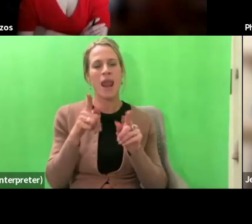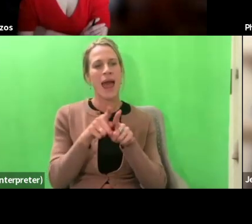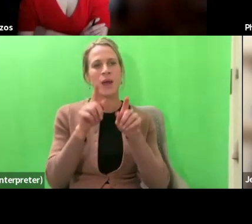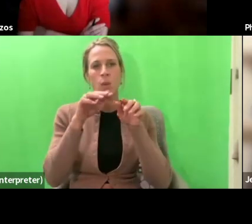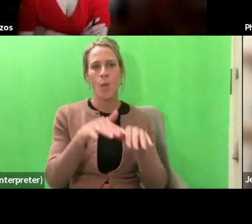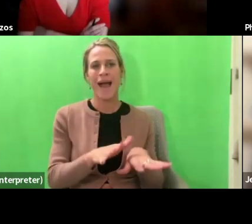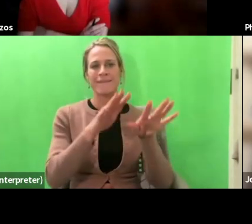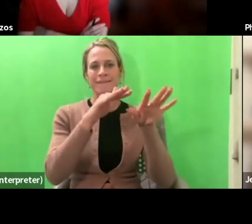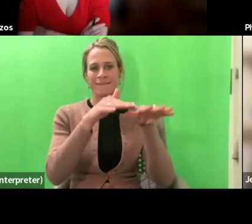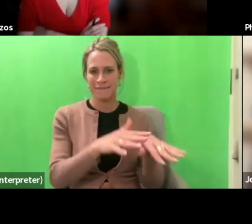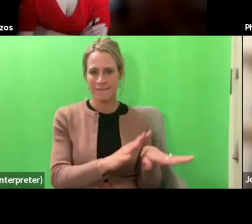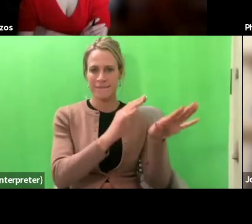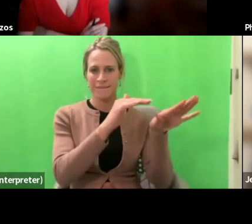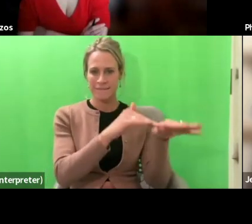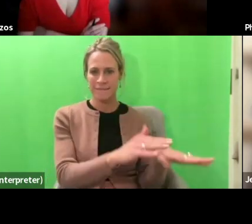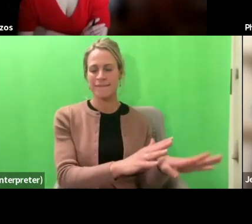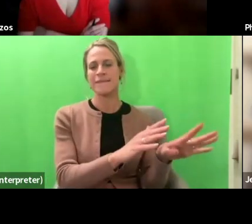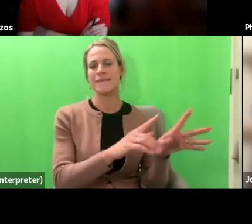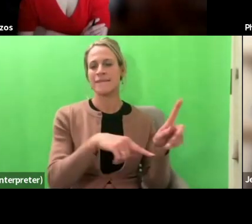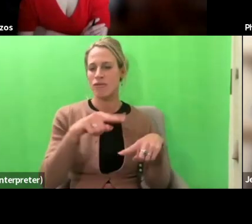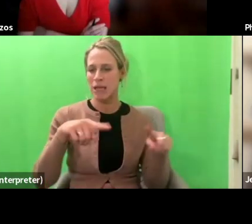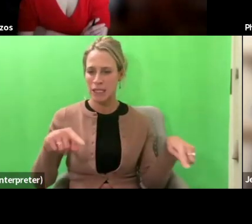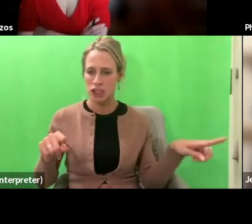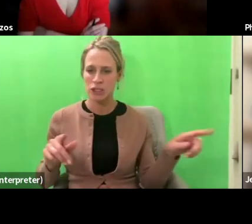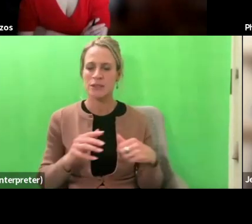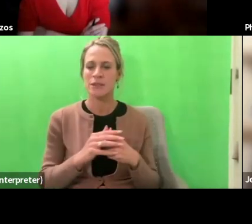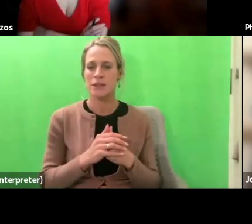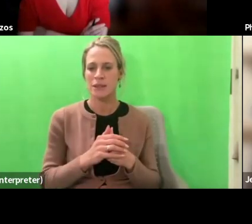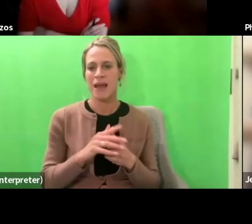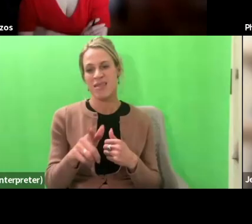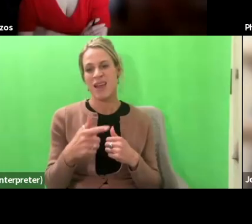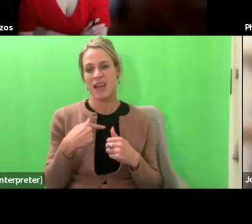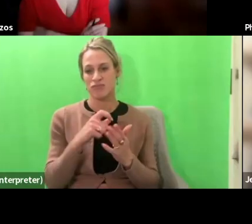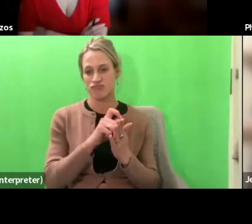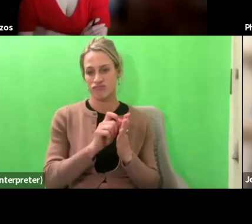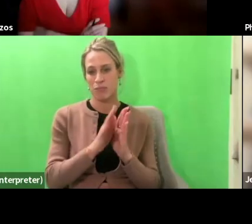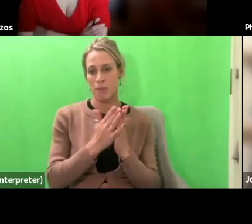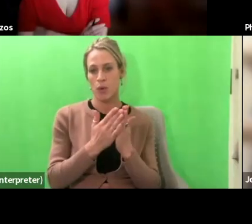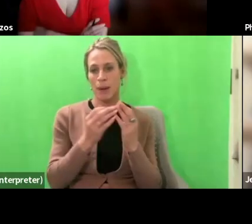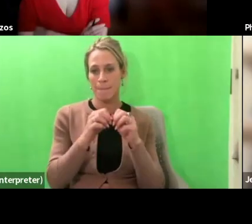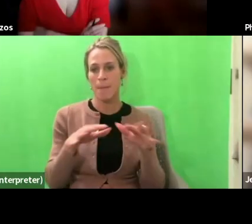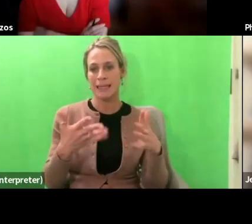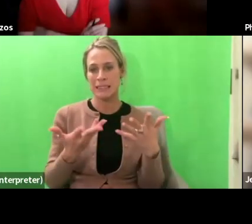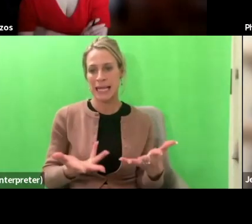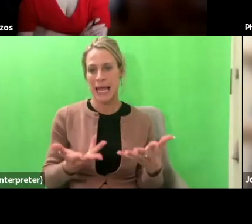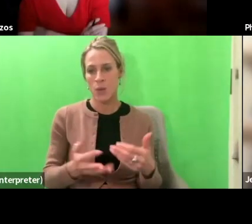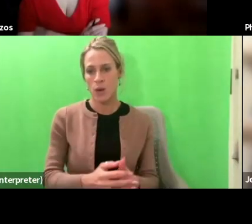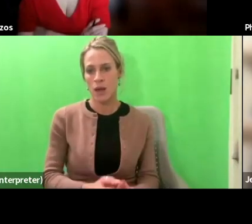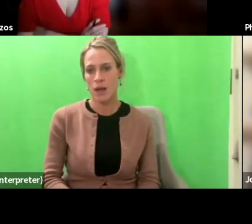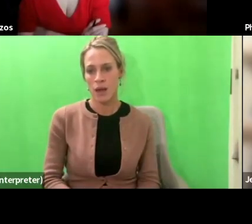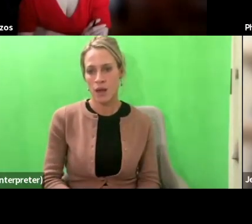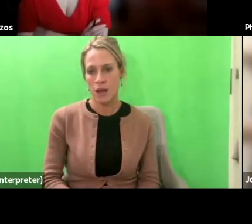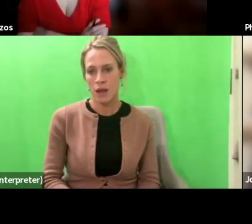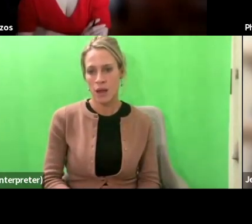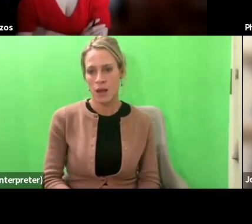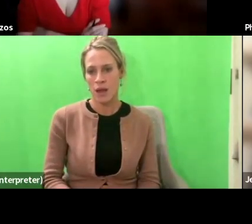like variations. And this is the book I am ready to publish now. I'm working also on